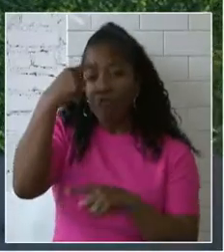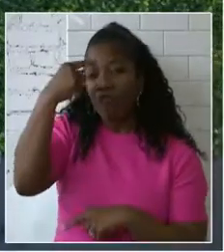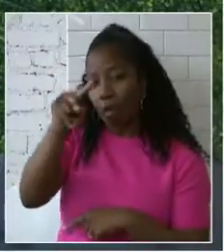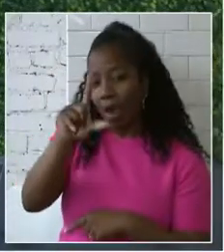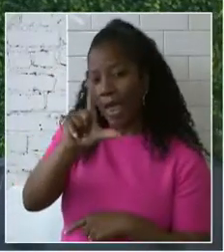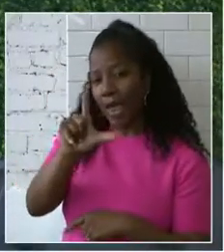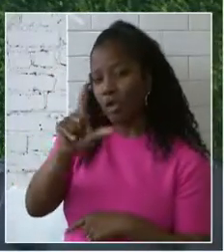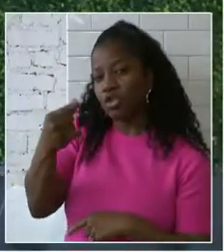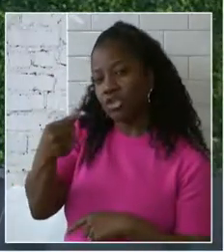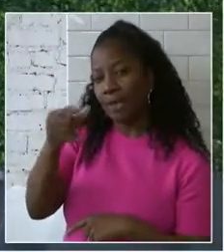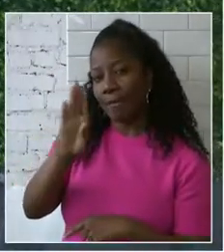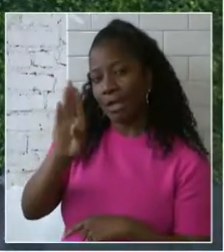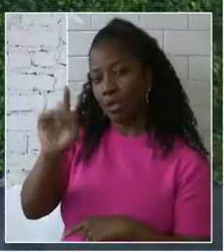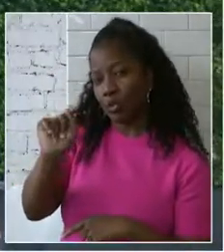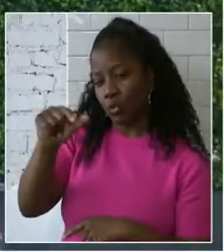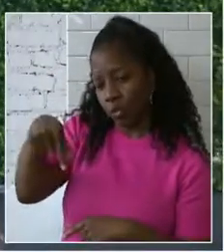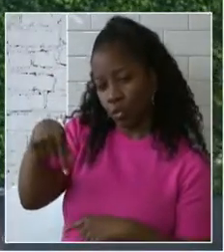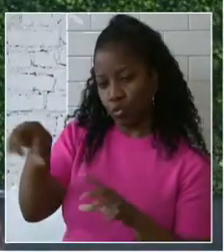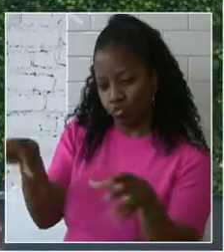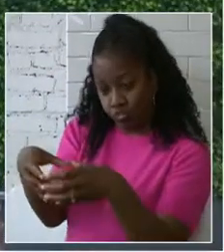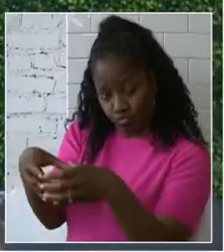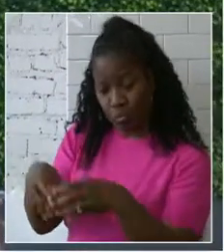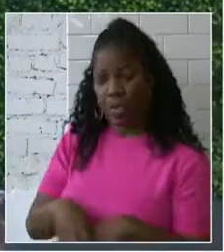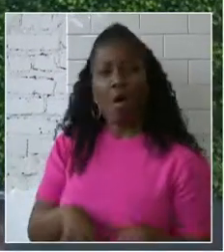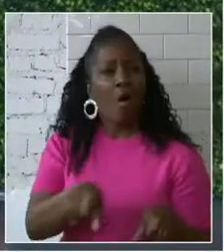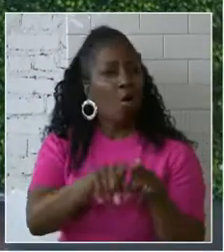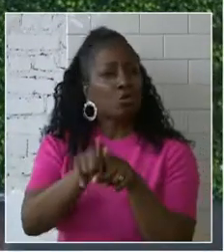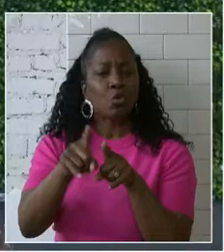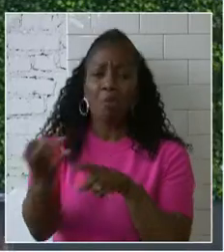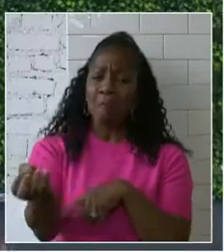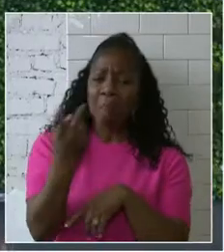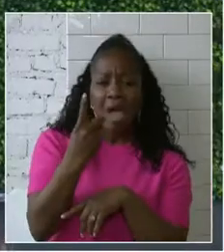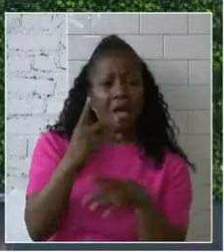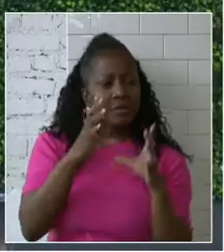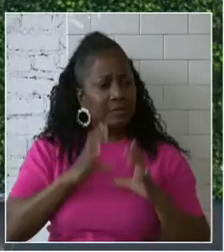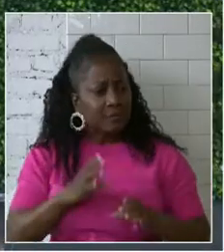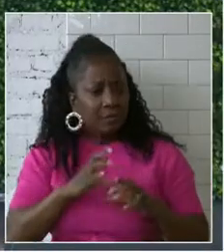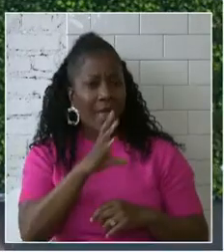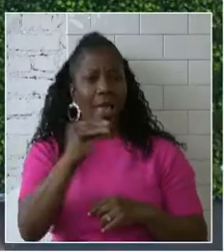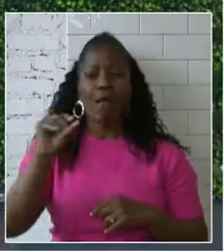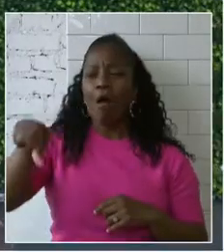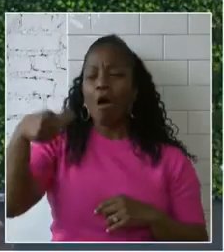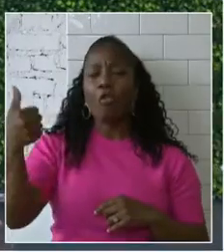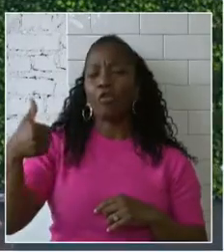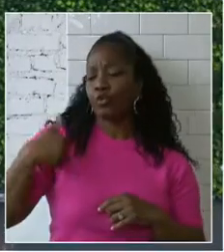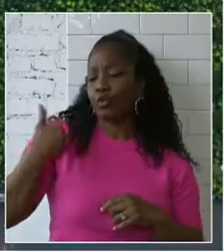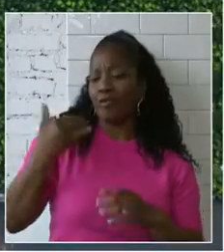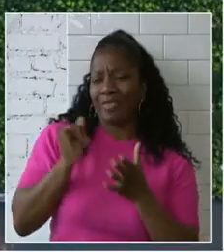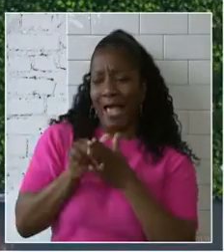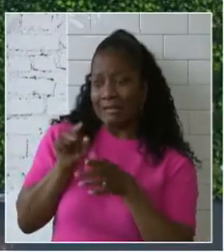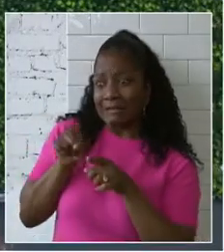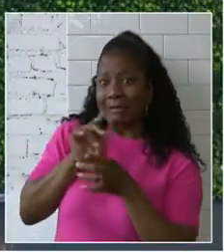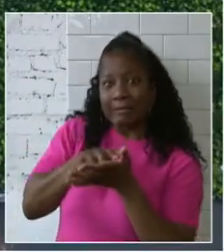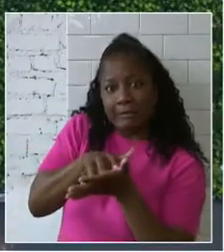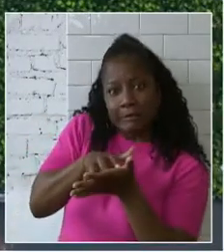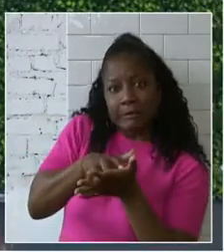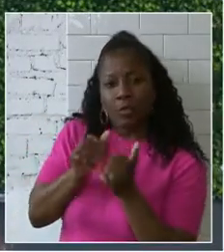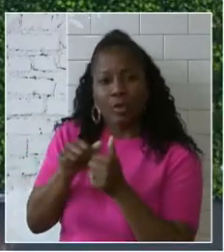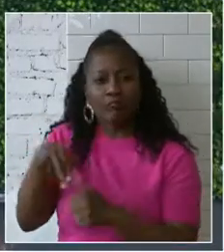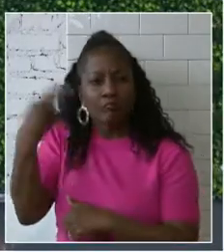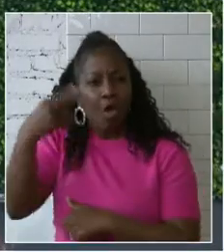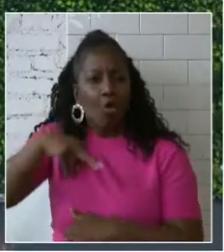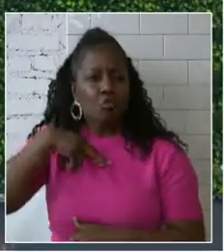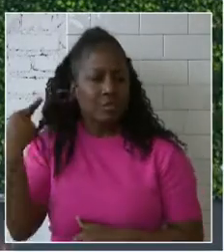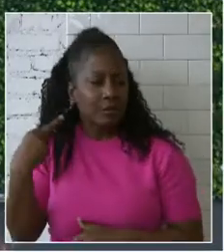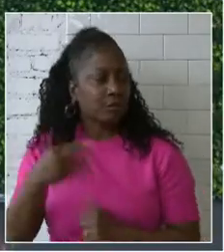population, and returning citizens, as well as youth at risk and others. At this time, with